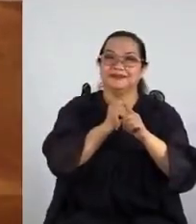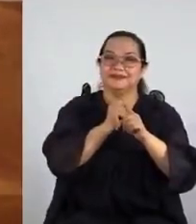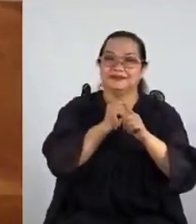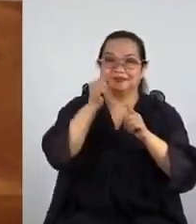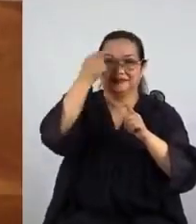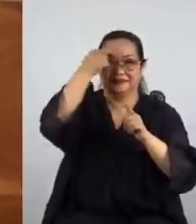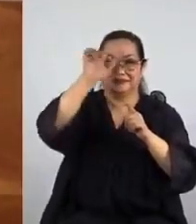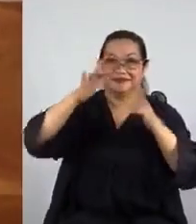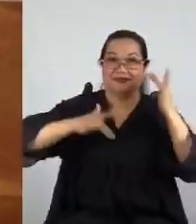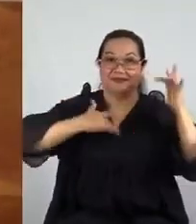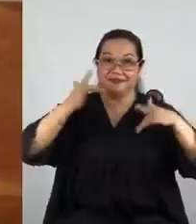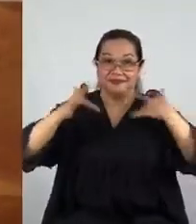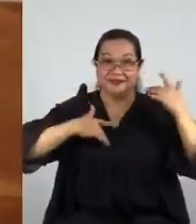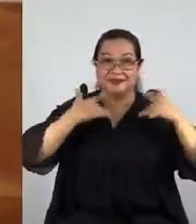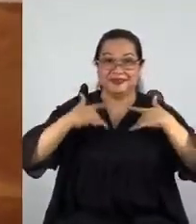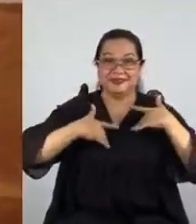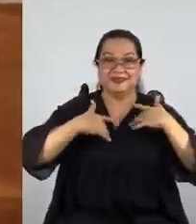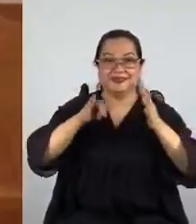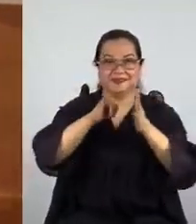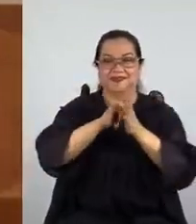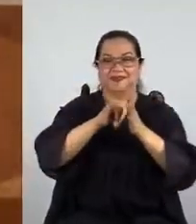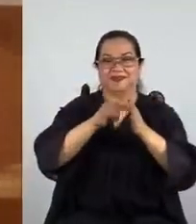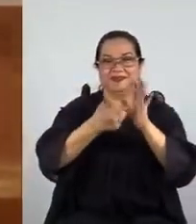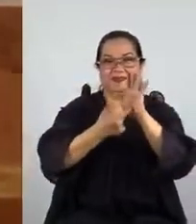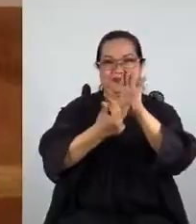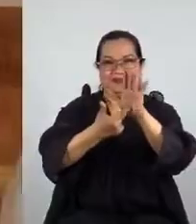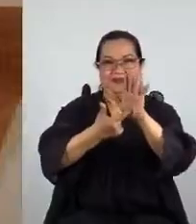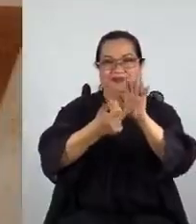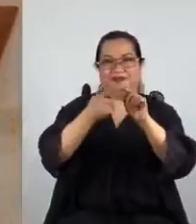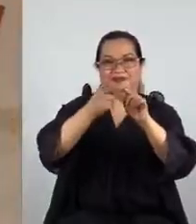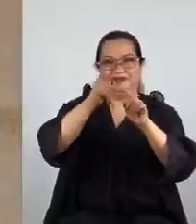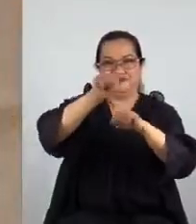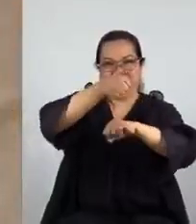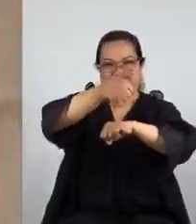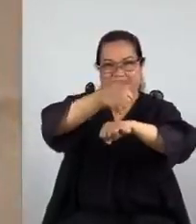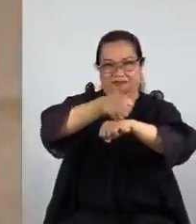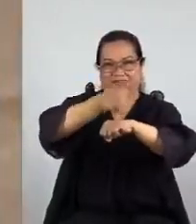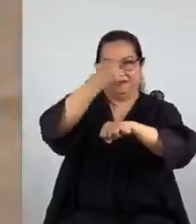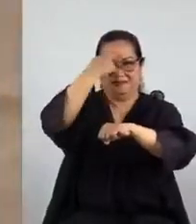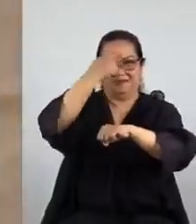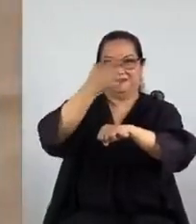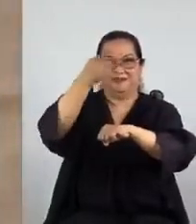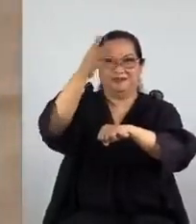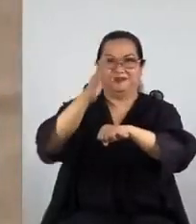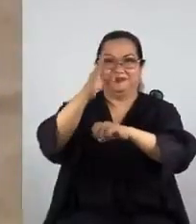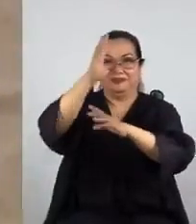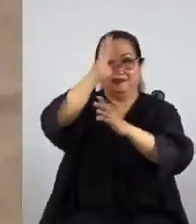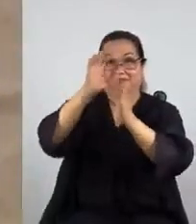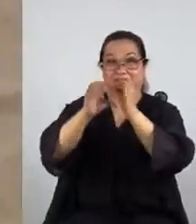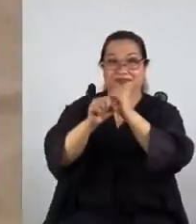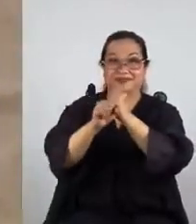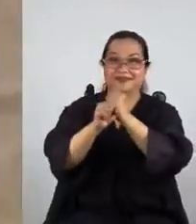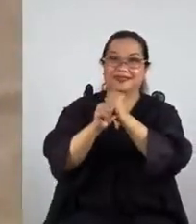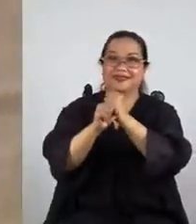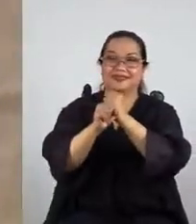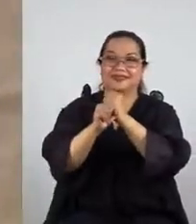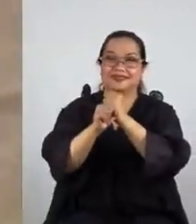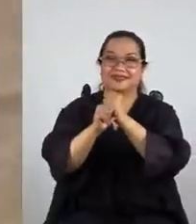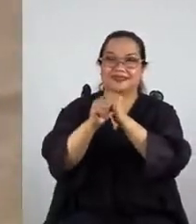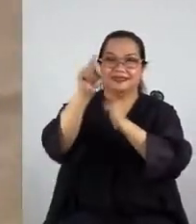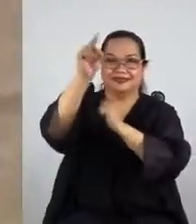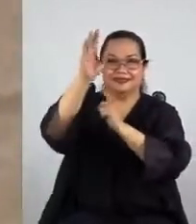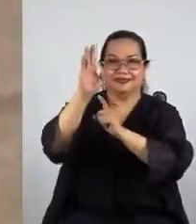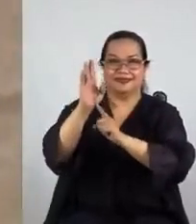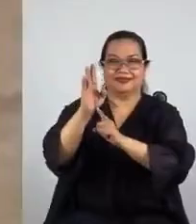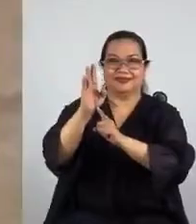for the joy that is set before him. His trust in God